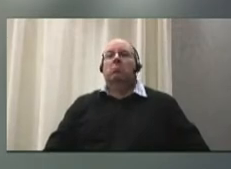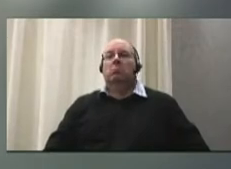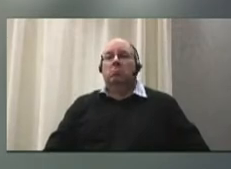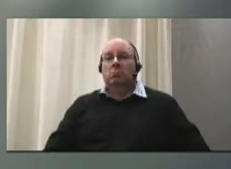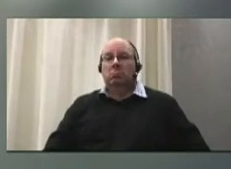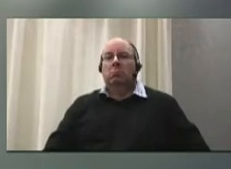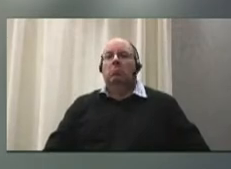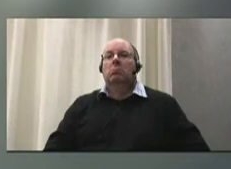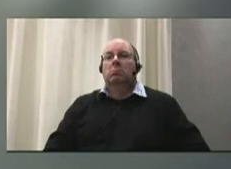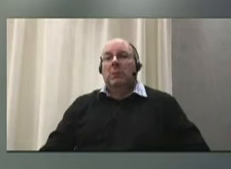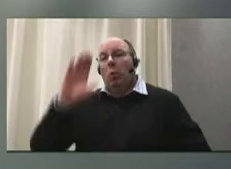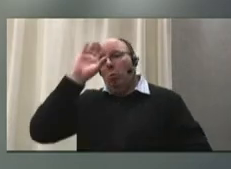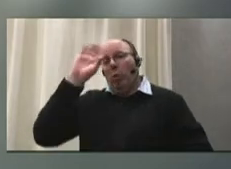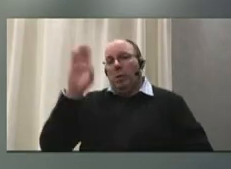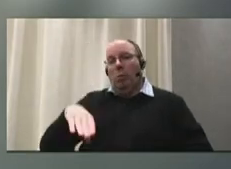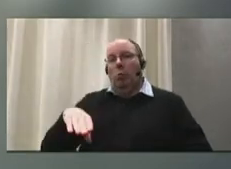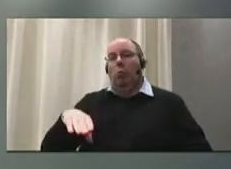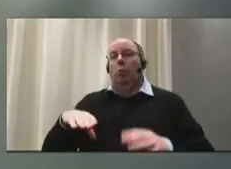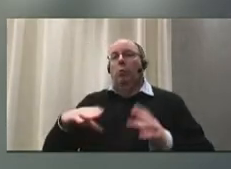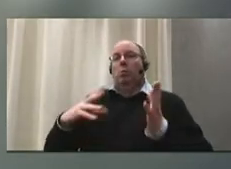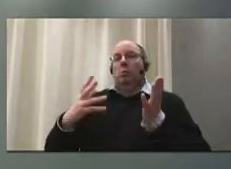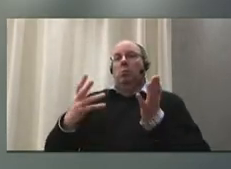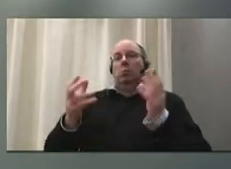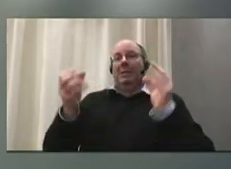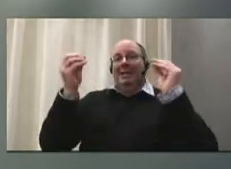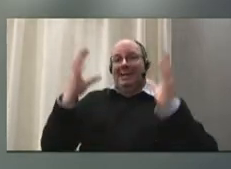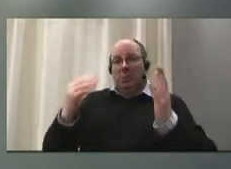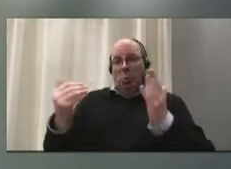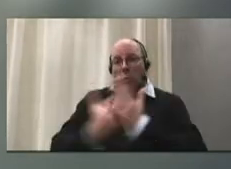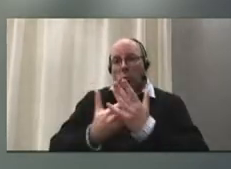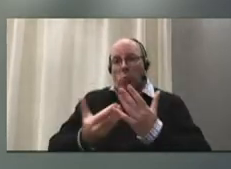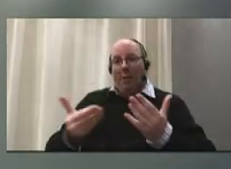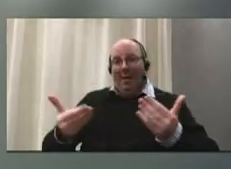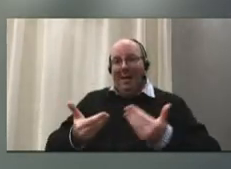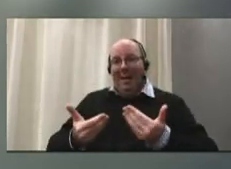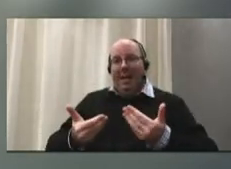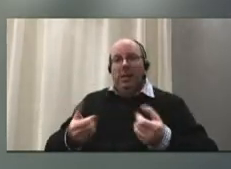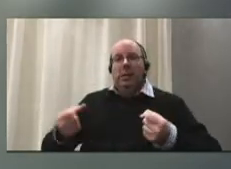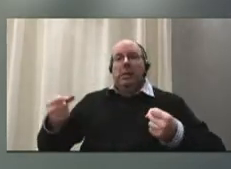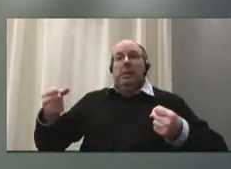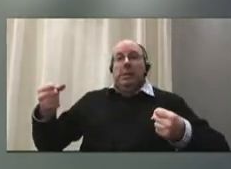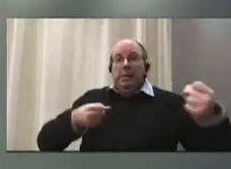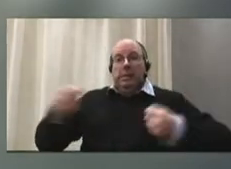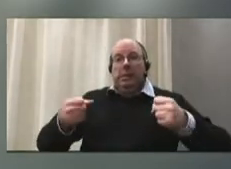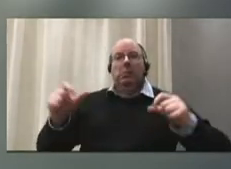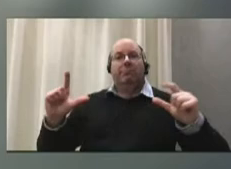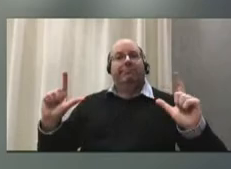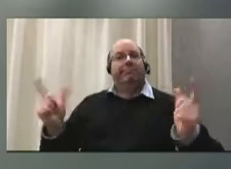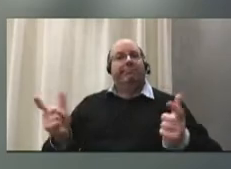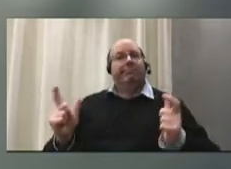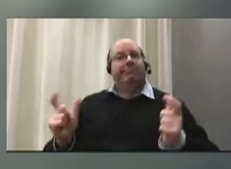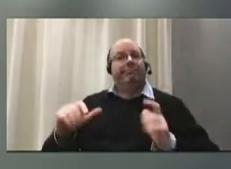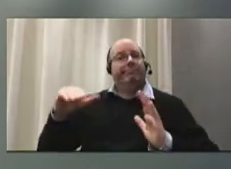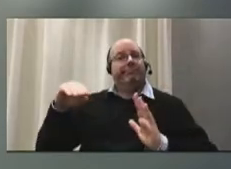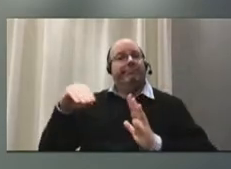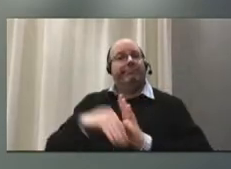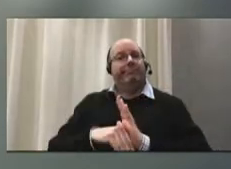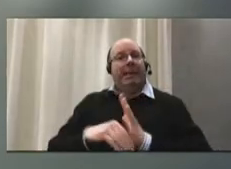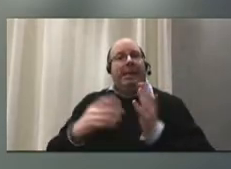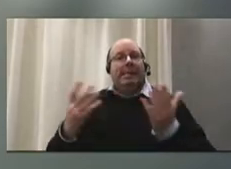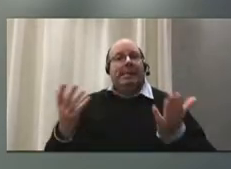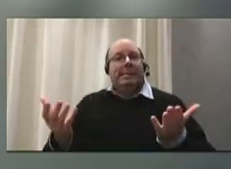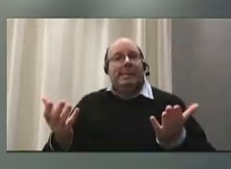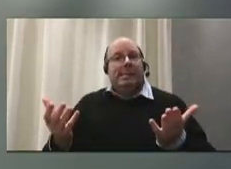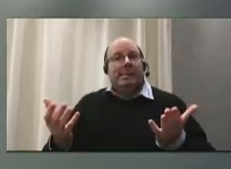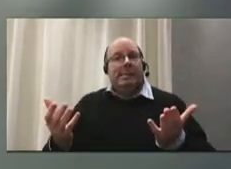shortages. How are they being handled now? And what are the plans to address